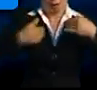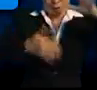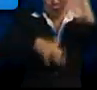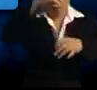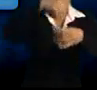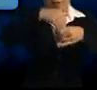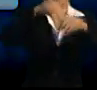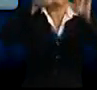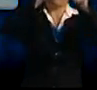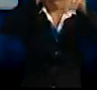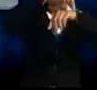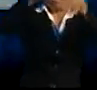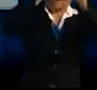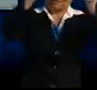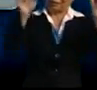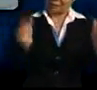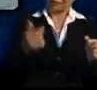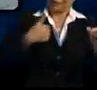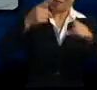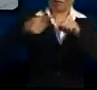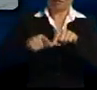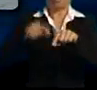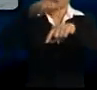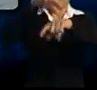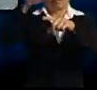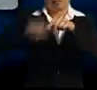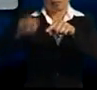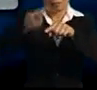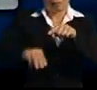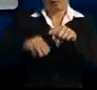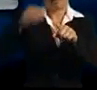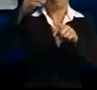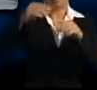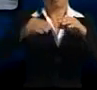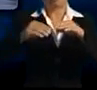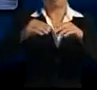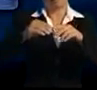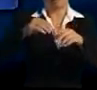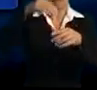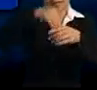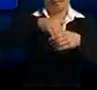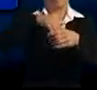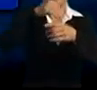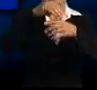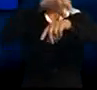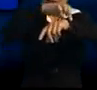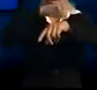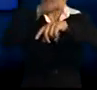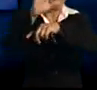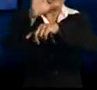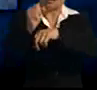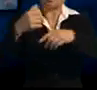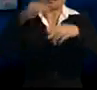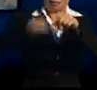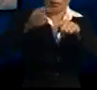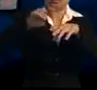in the Earth's crust. Minerals make up the bulk of the materials in the Earth's crust. These minerals are